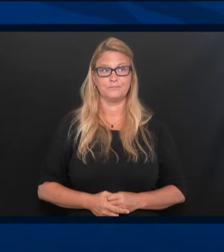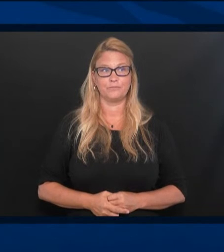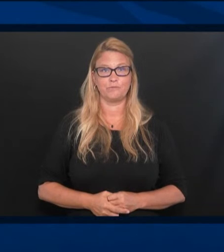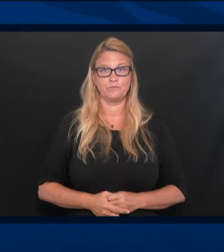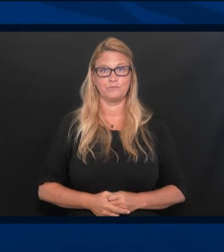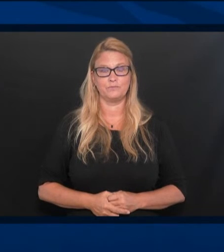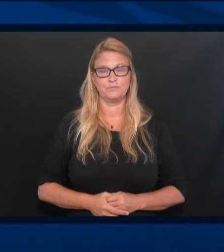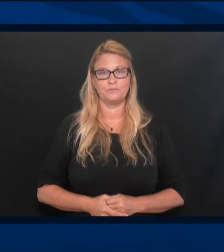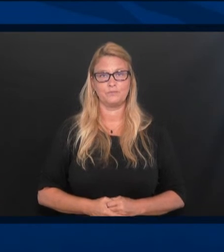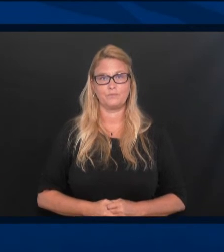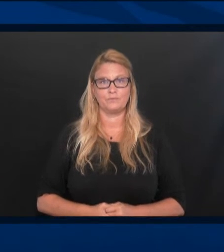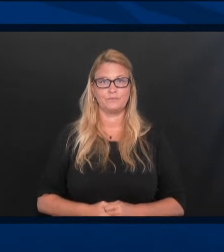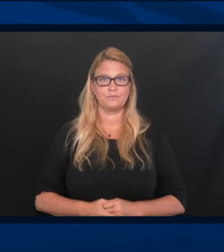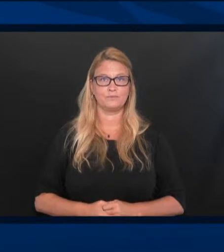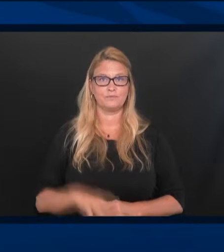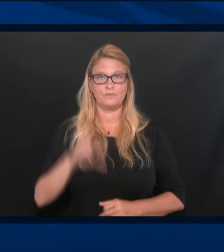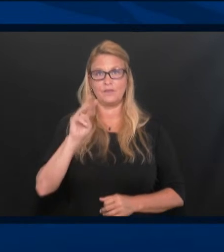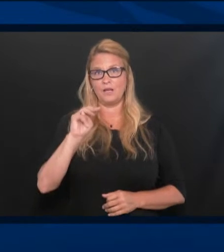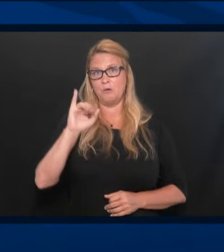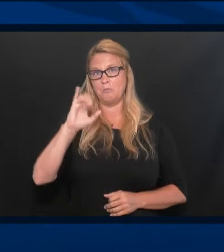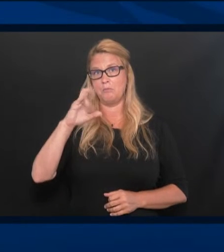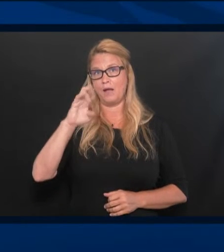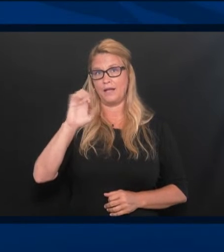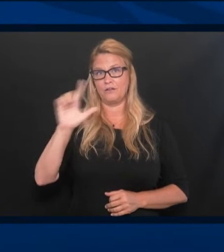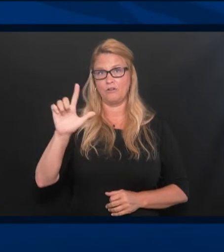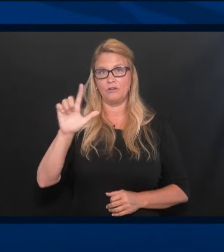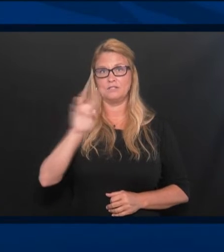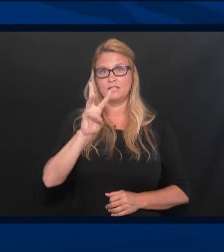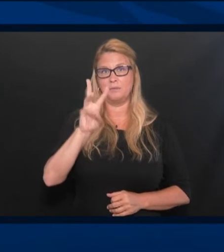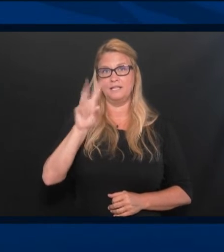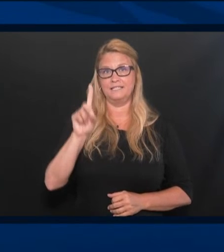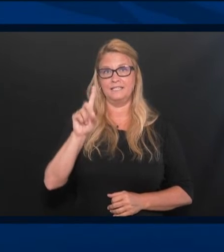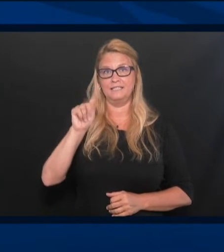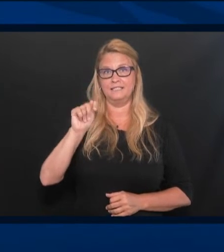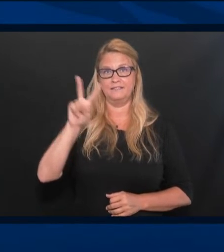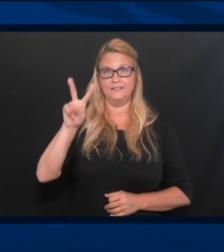All right, thank you, June. Next to Michael Baldwin with WDeep-TV.